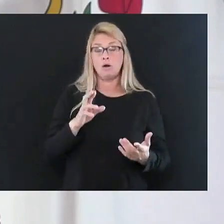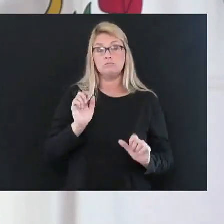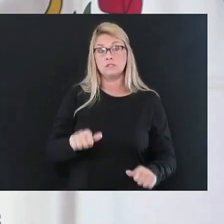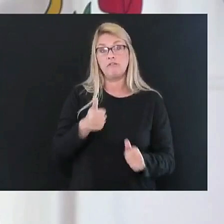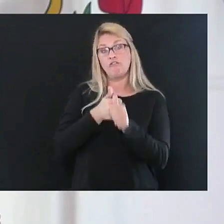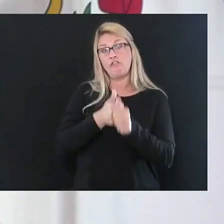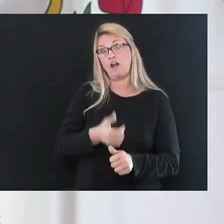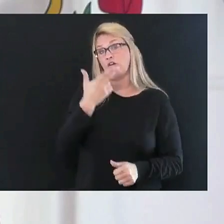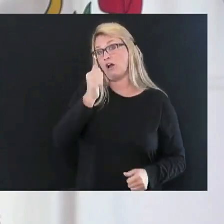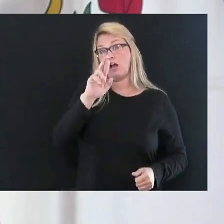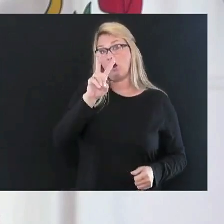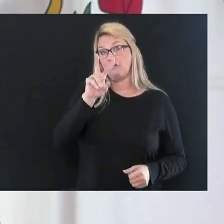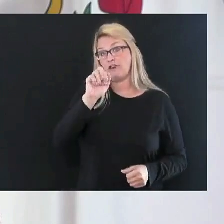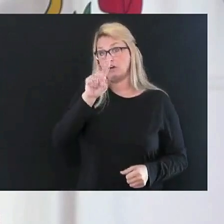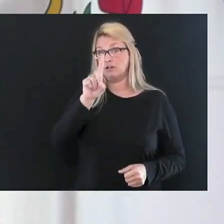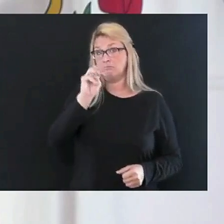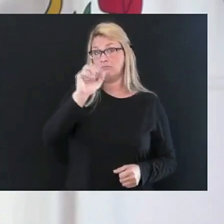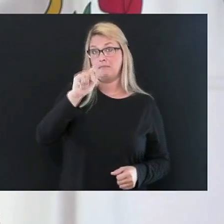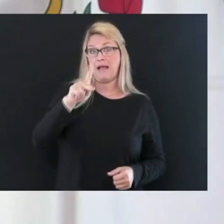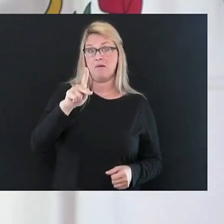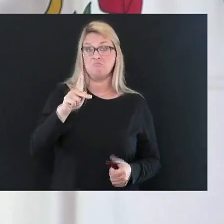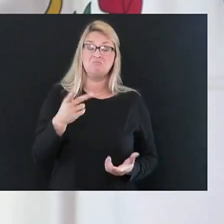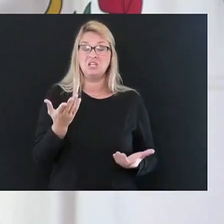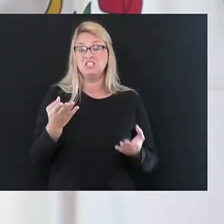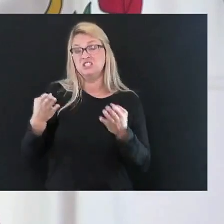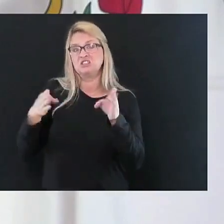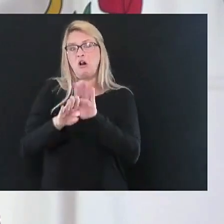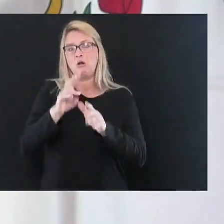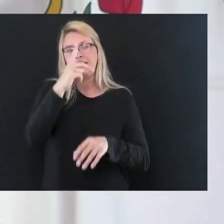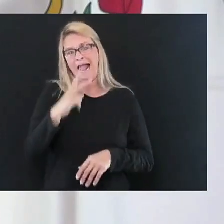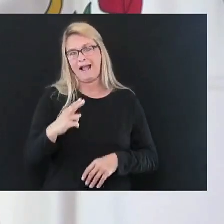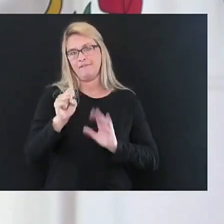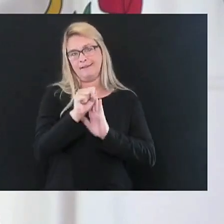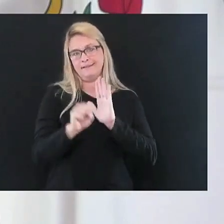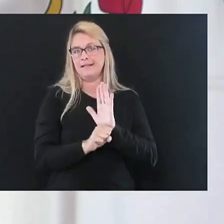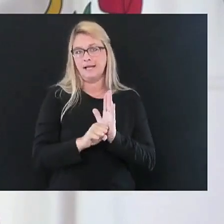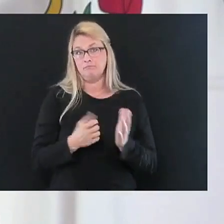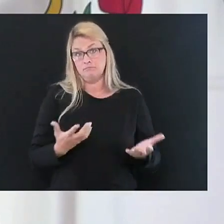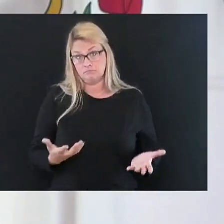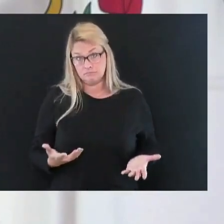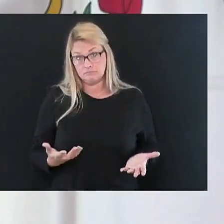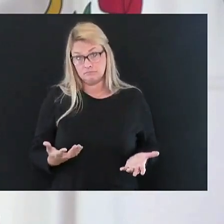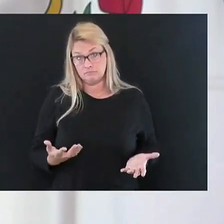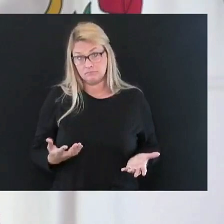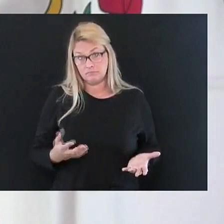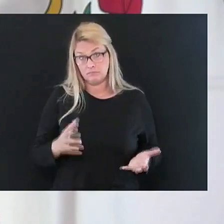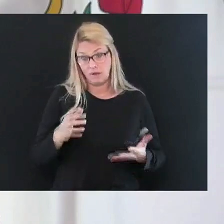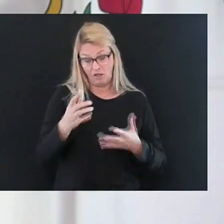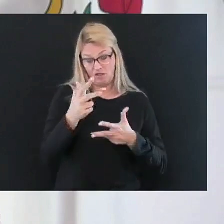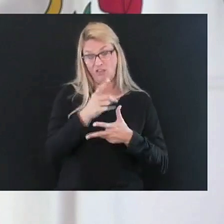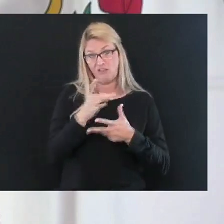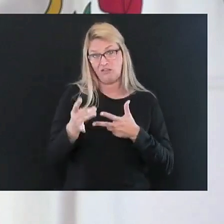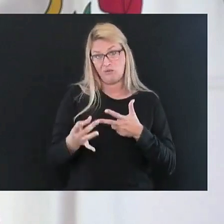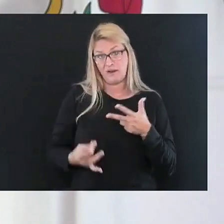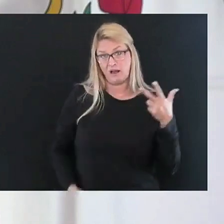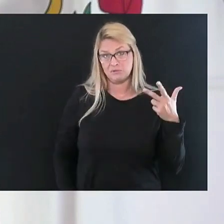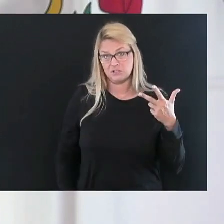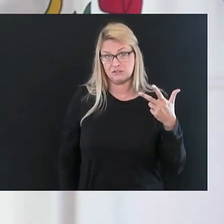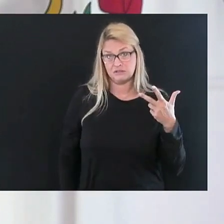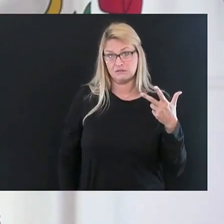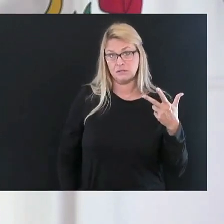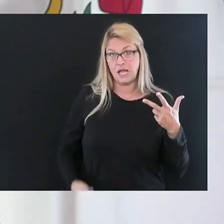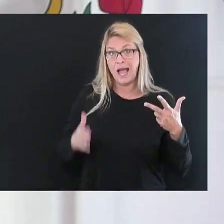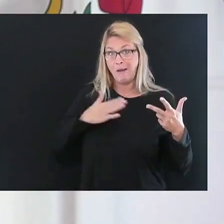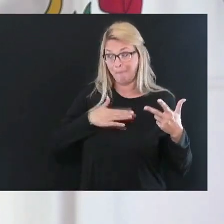map and have half of our state shut down. So really and truly, what I am doing